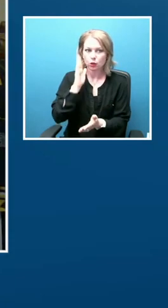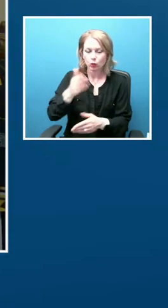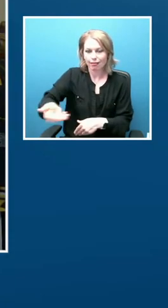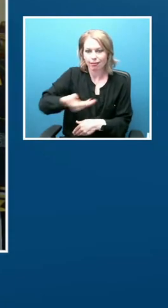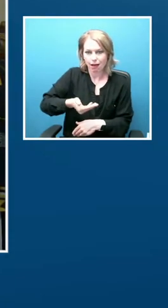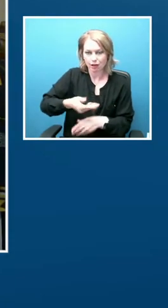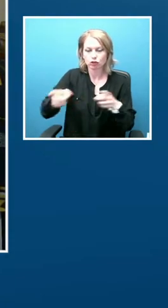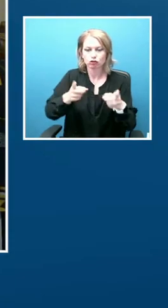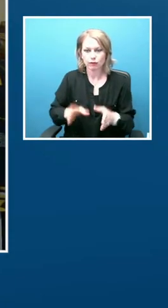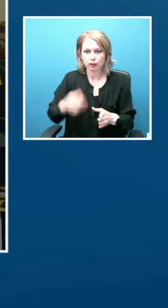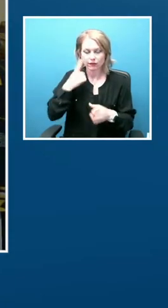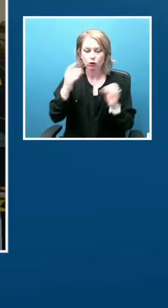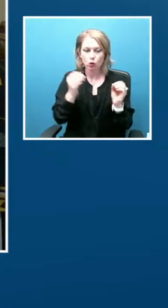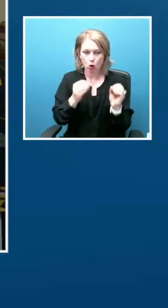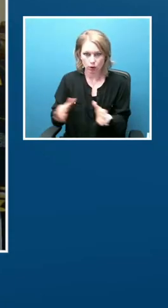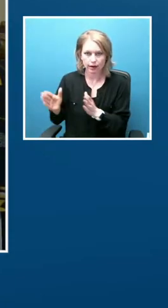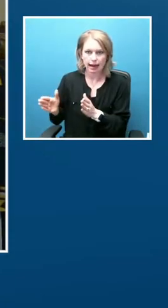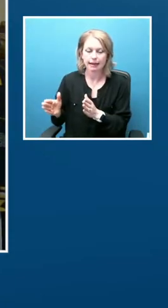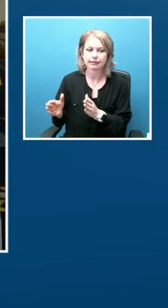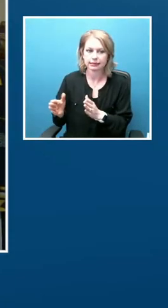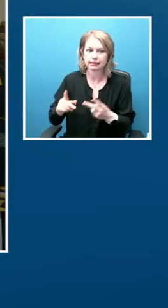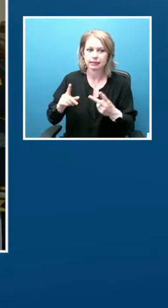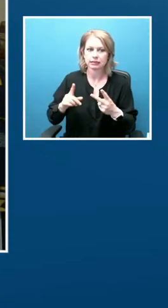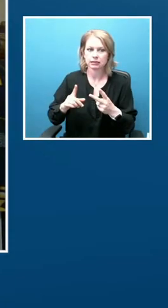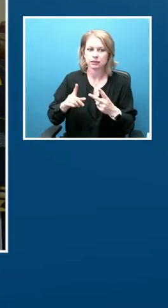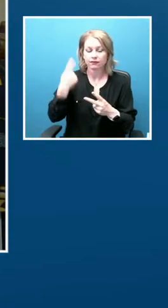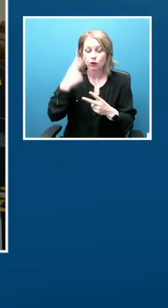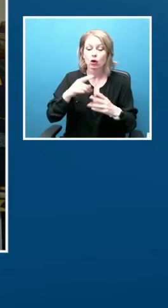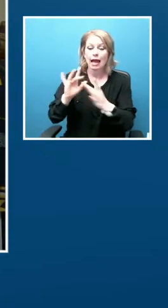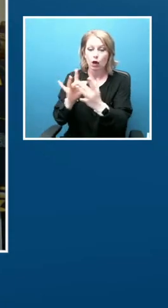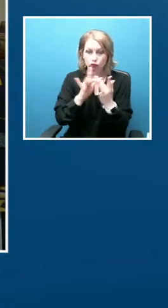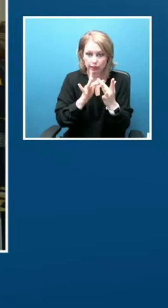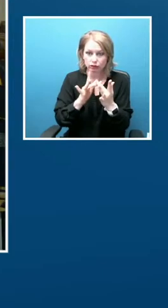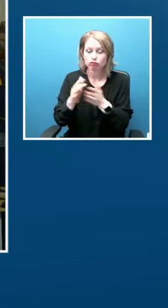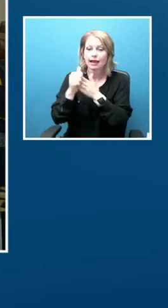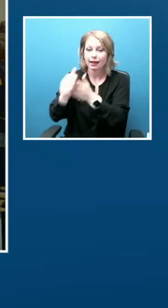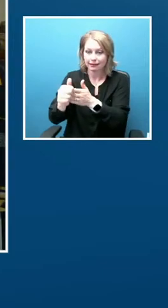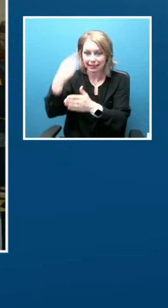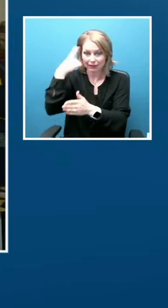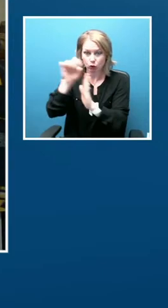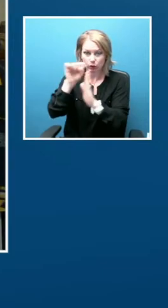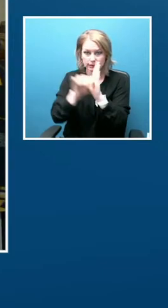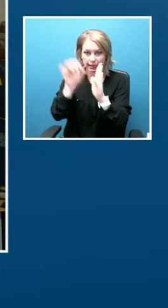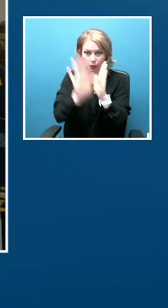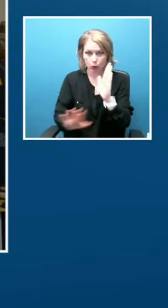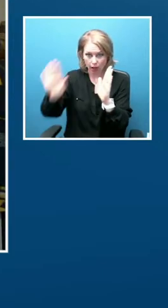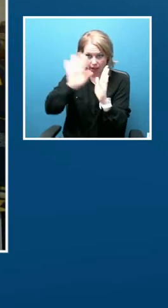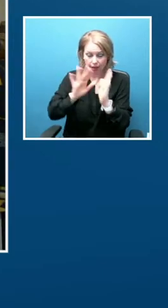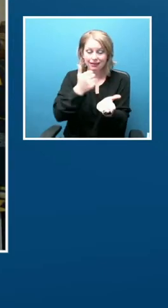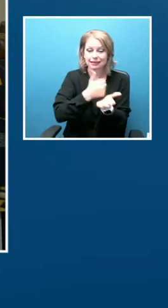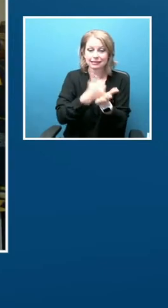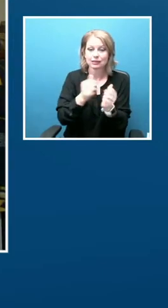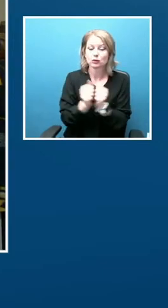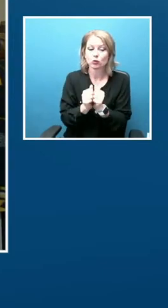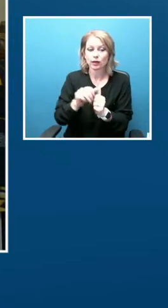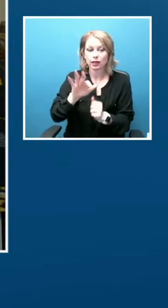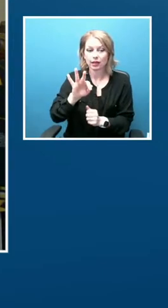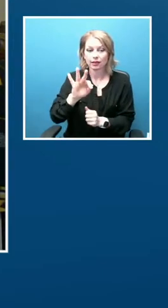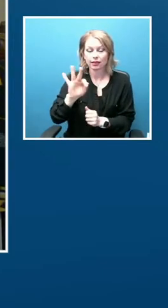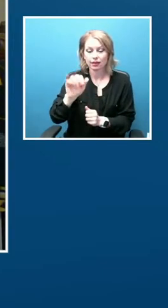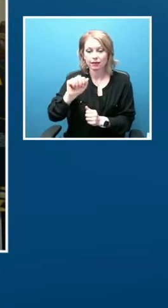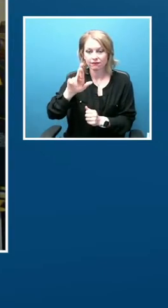outreach, to lead outreach across the state and assist our affirmative action goals. Our priority is